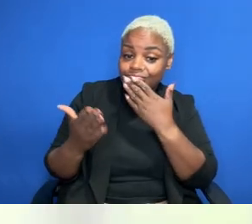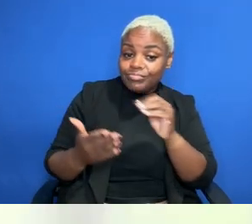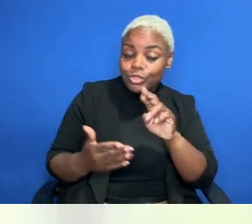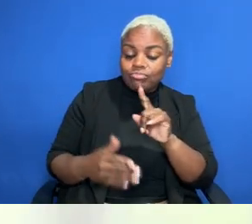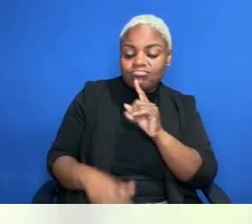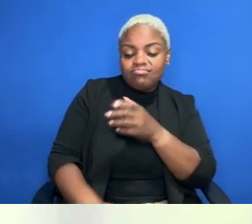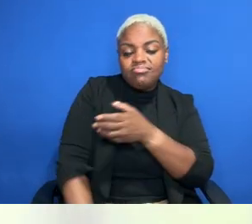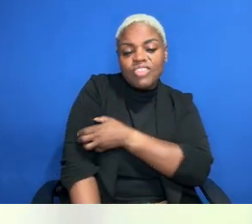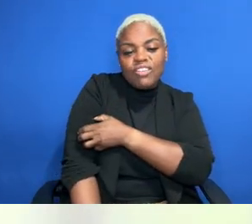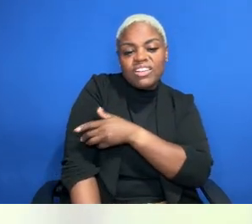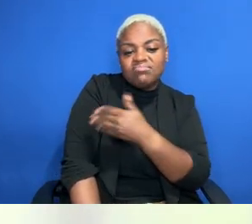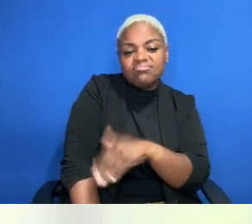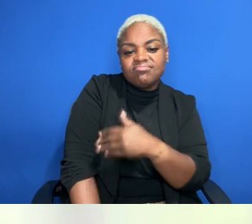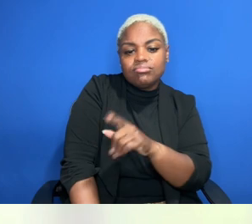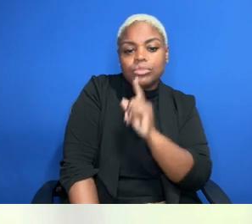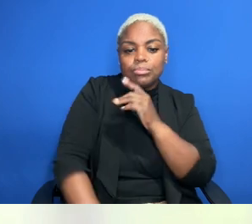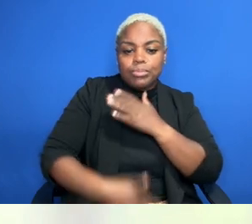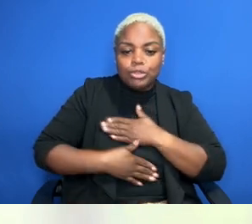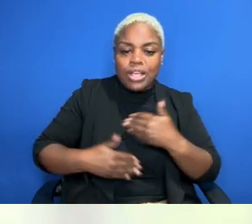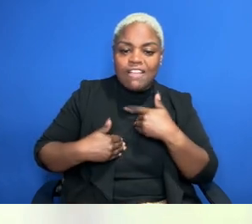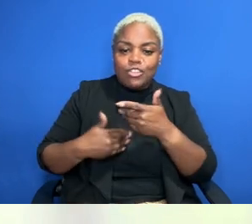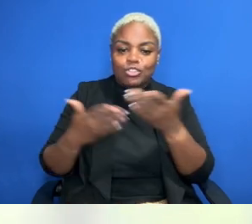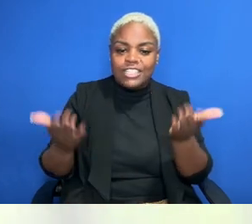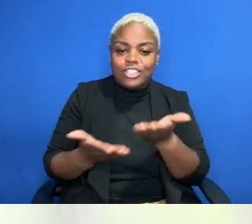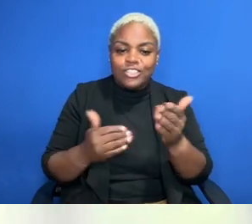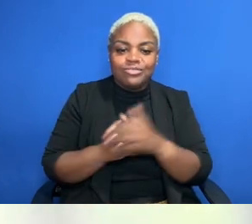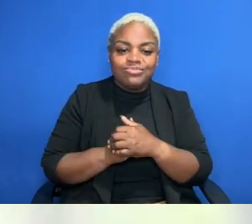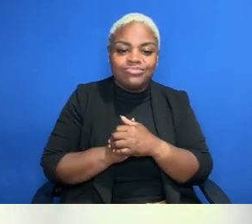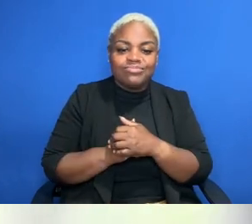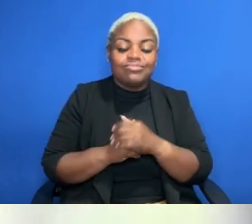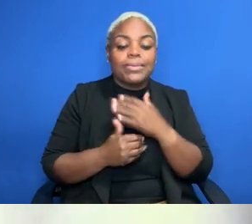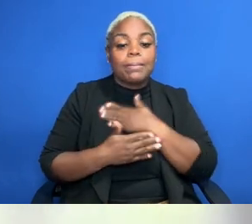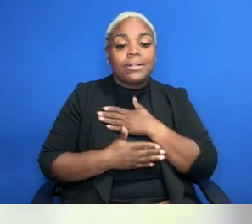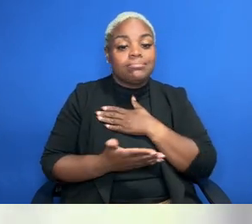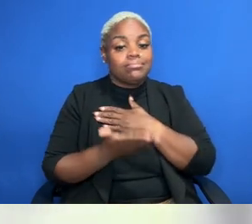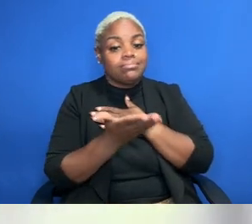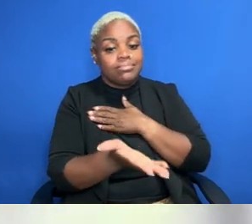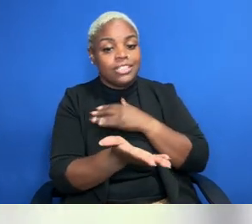Thank you very much, Mary. Very powerful. Again, a real pleasure to have you here.